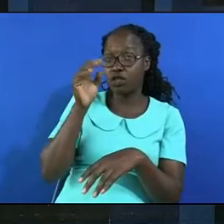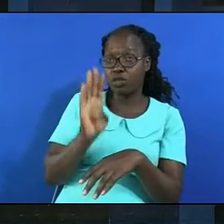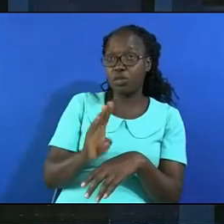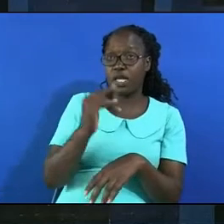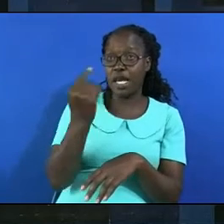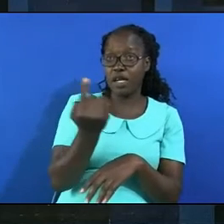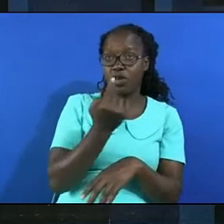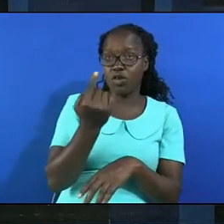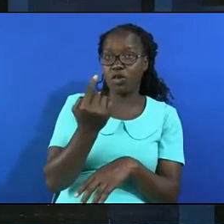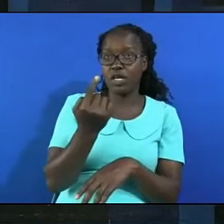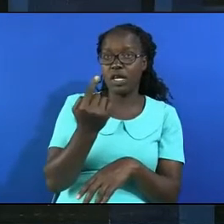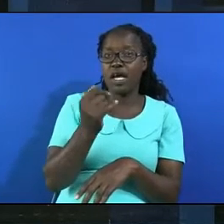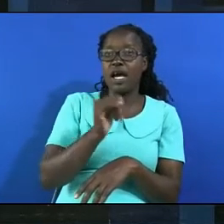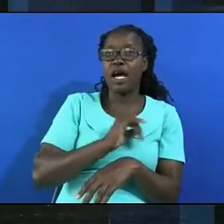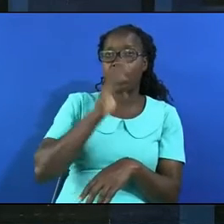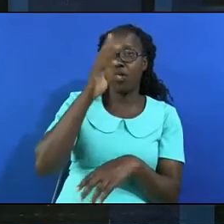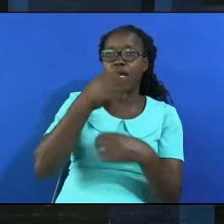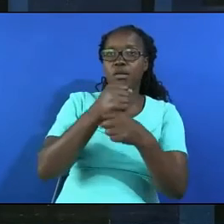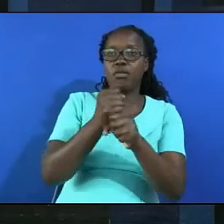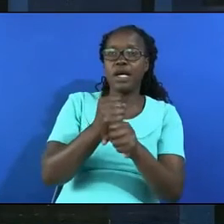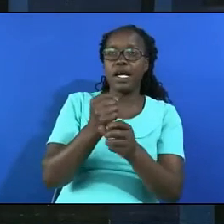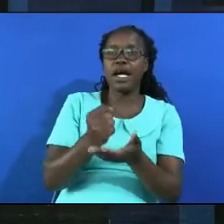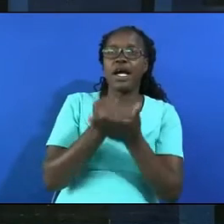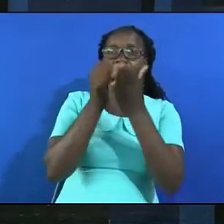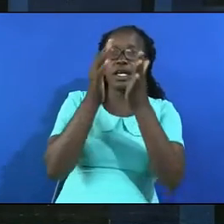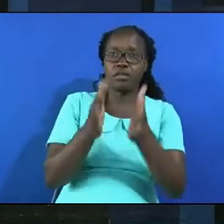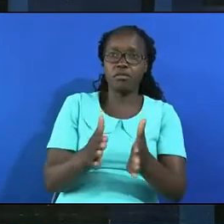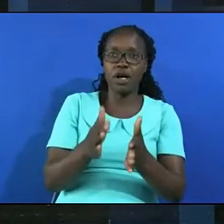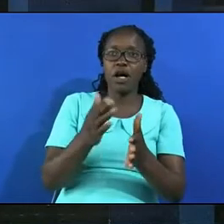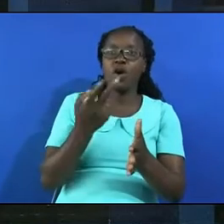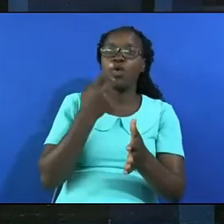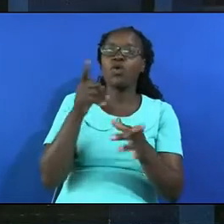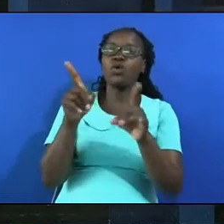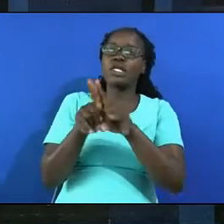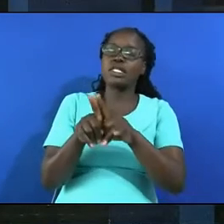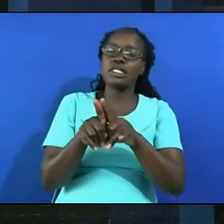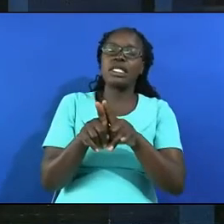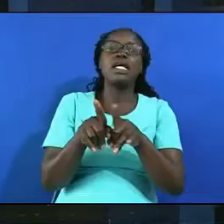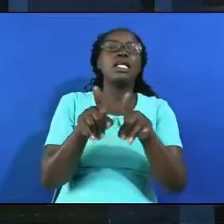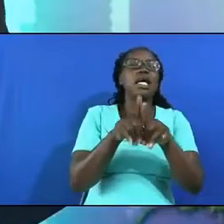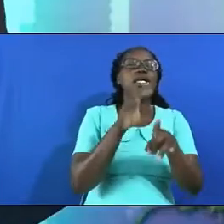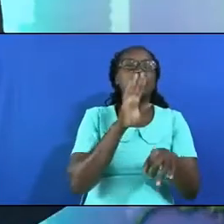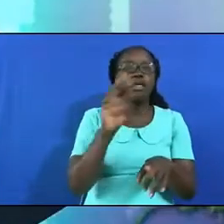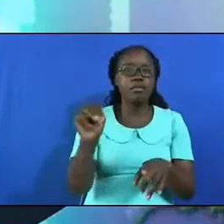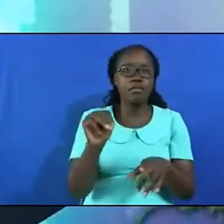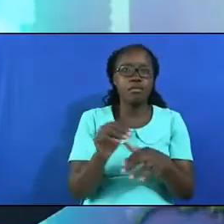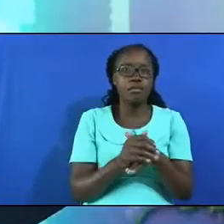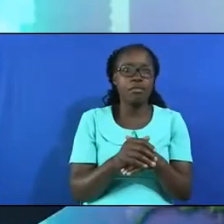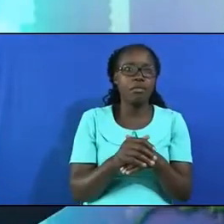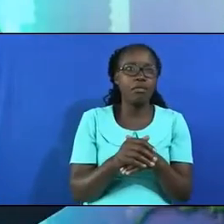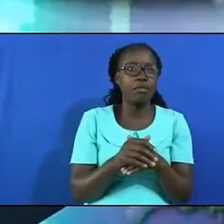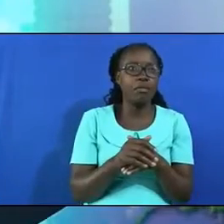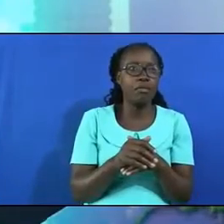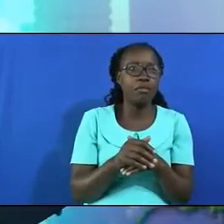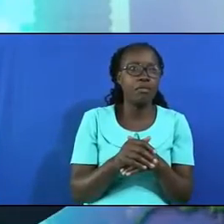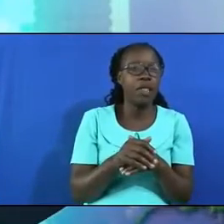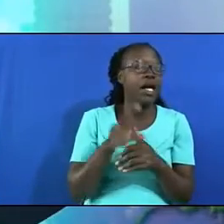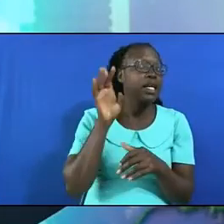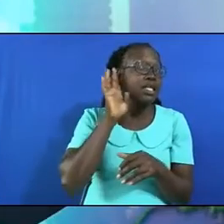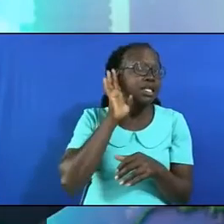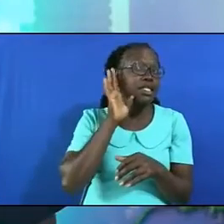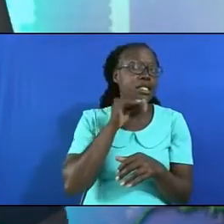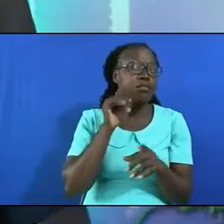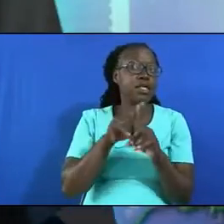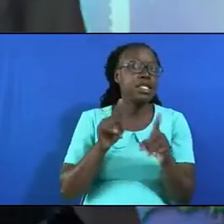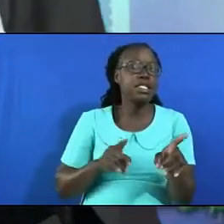man to be alone. I will make a helper suitable for him. Listen, my brothers